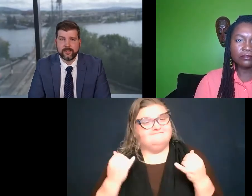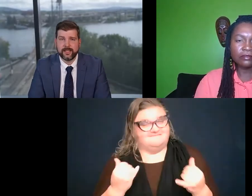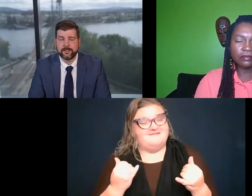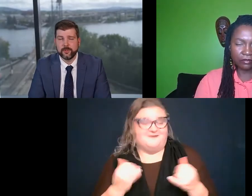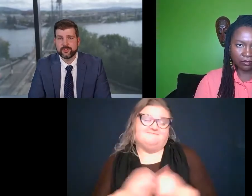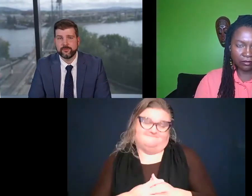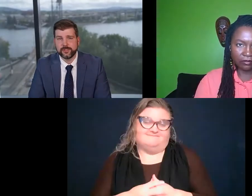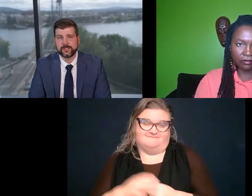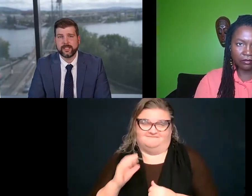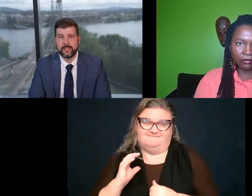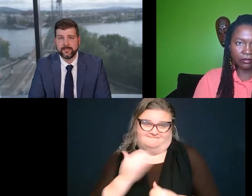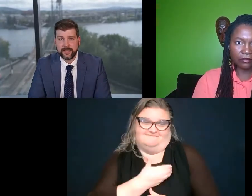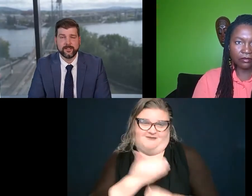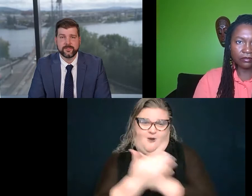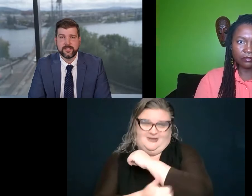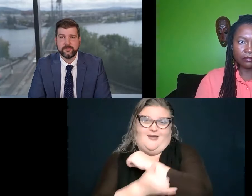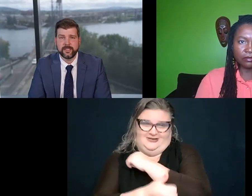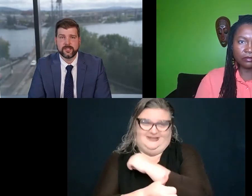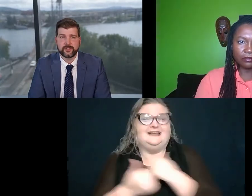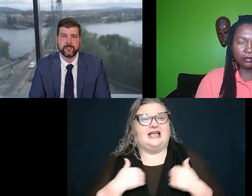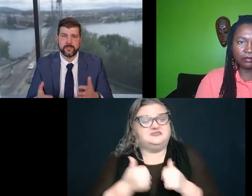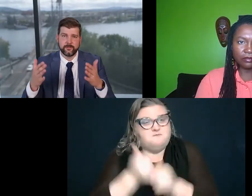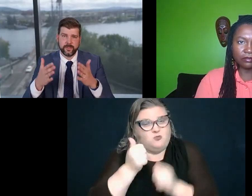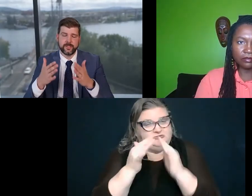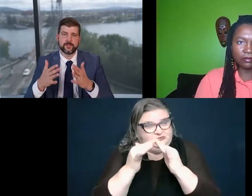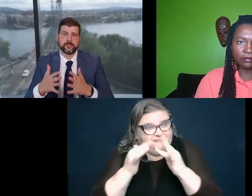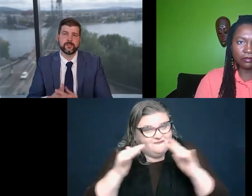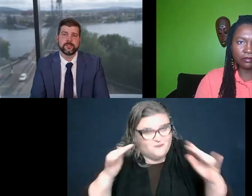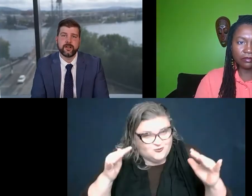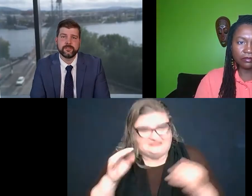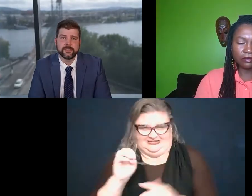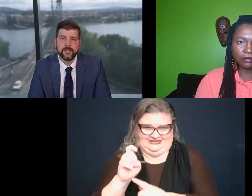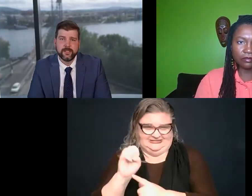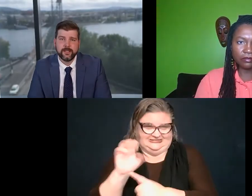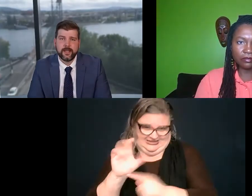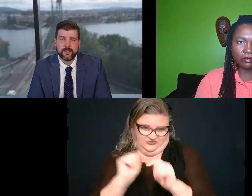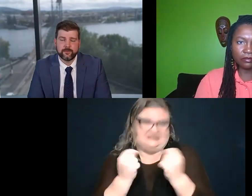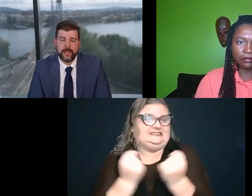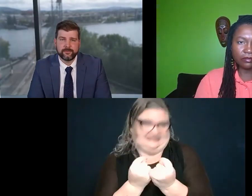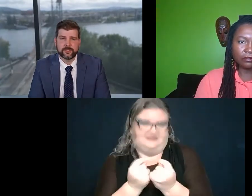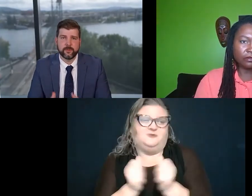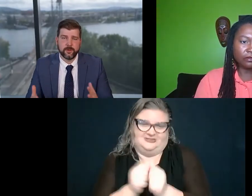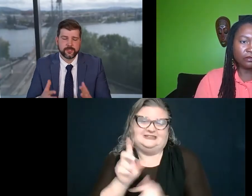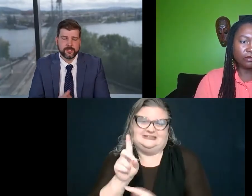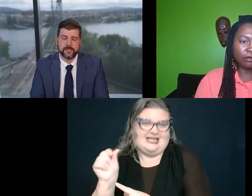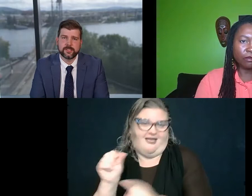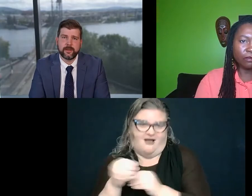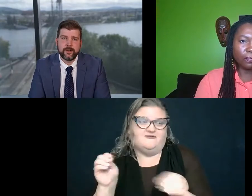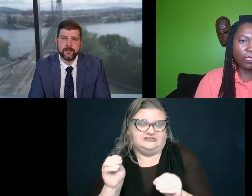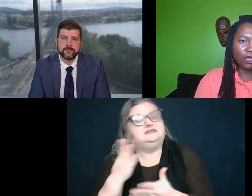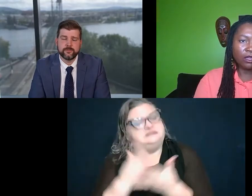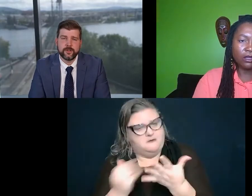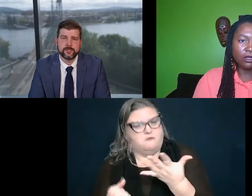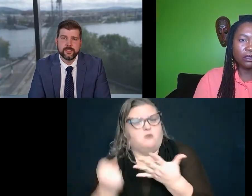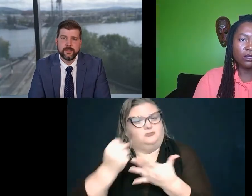Multnomah County has the most diverse executive team in its history in the district attorney's office after some promotions and some